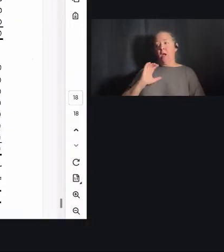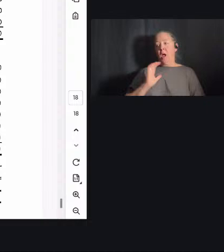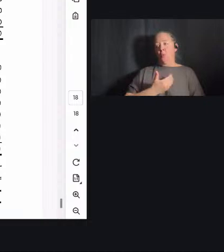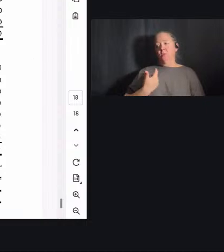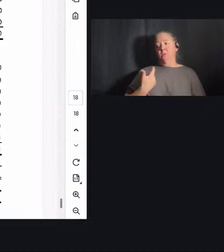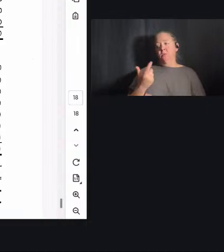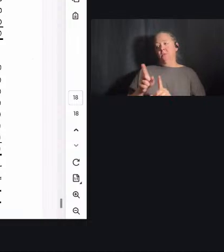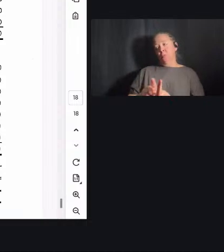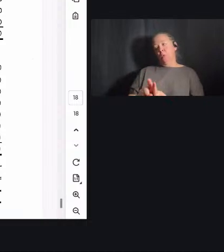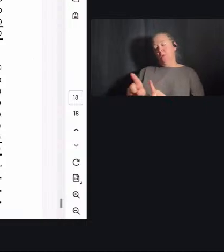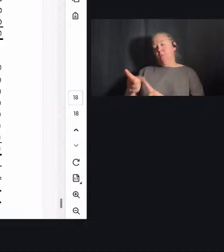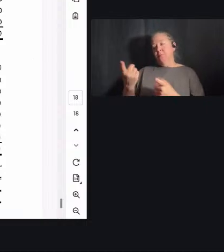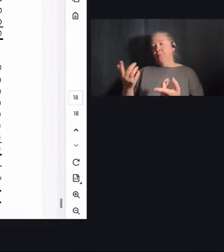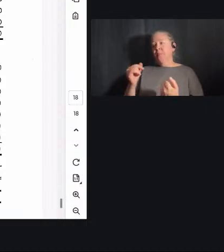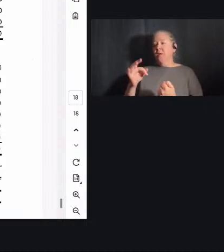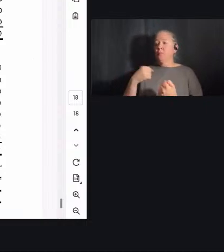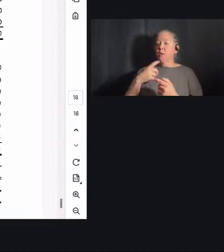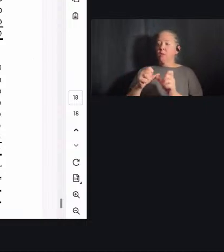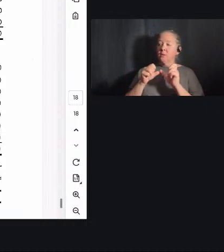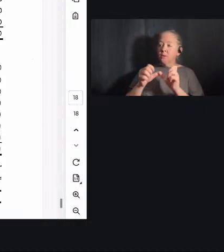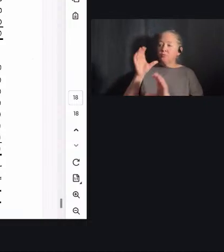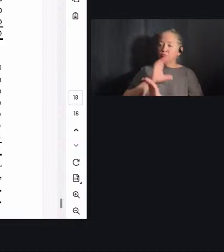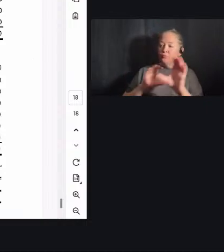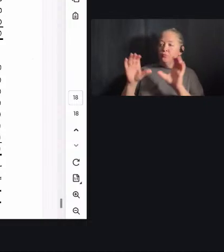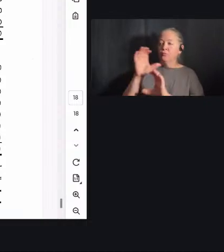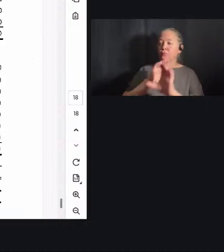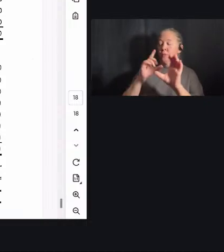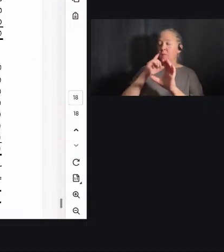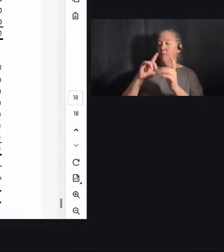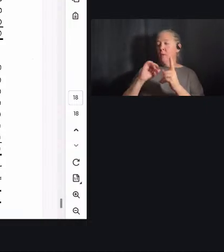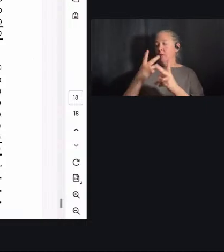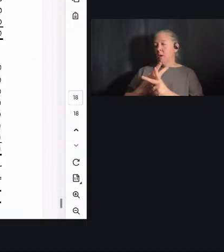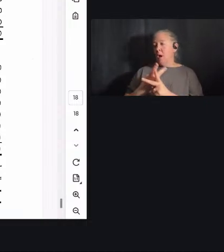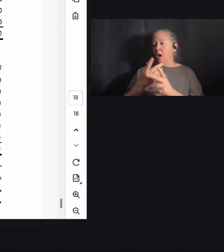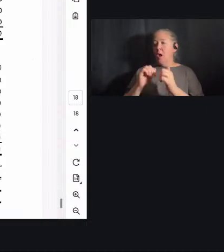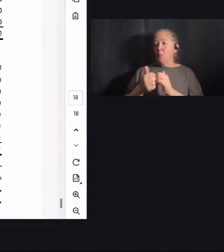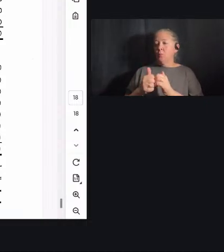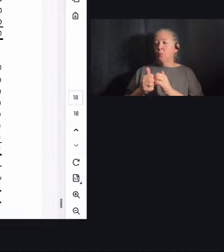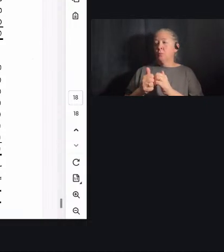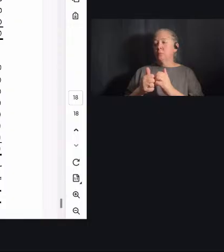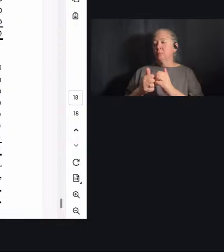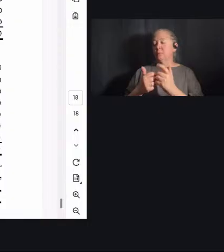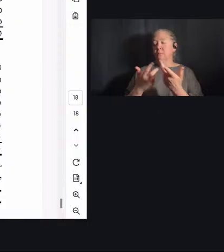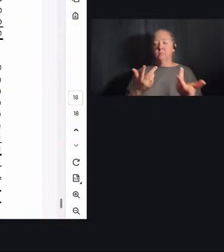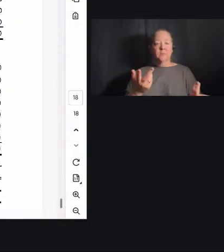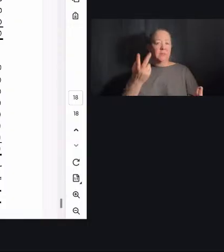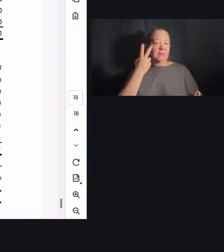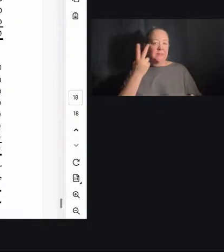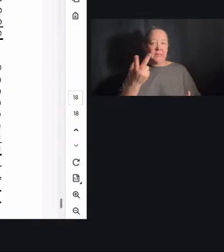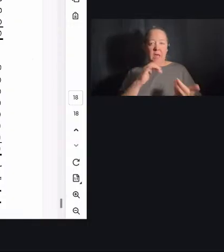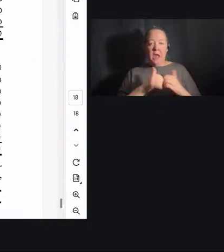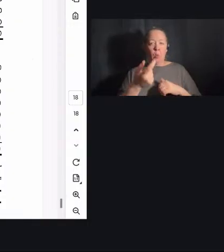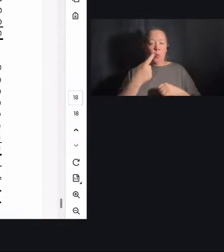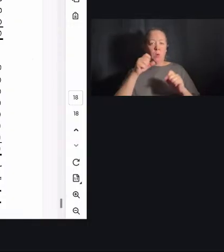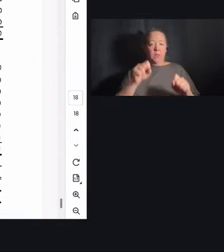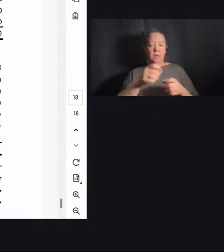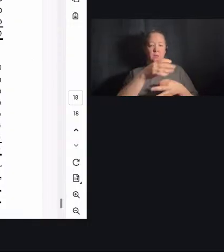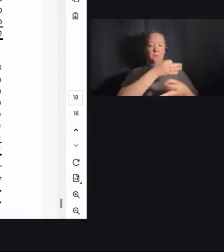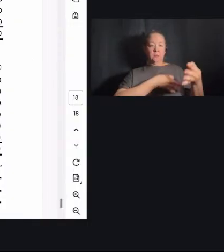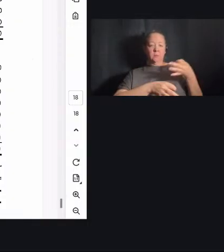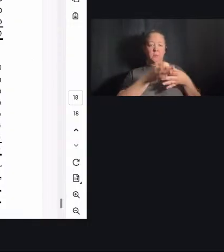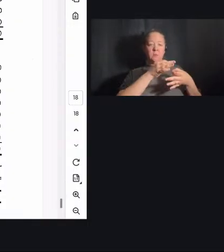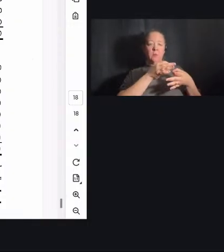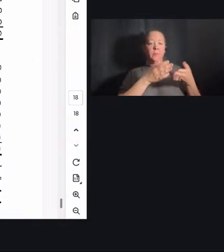And if we can continue to look for ways to try to see how we can subsidize it, not from